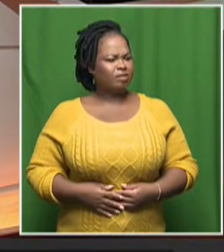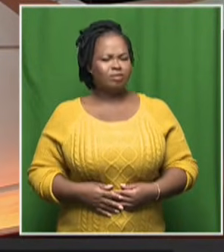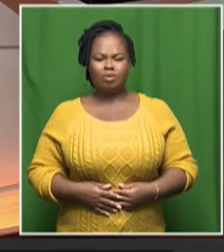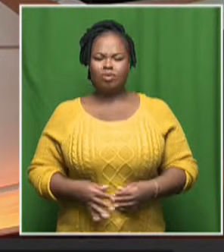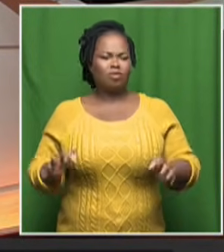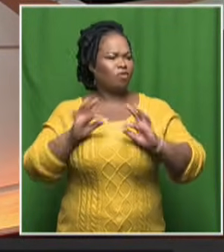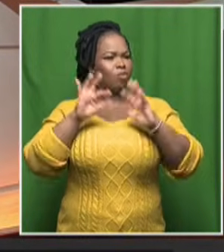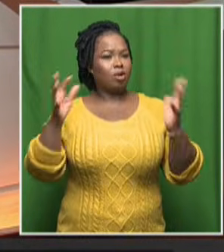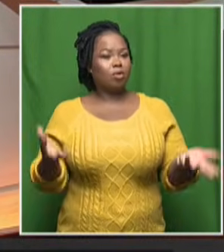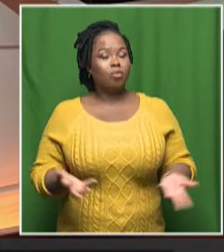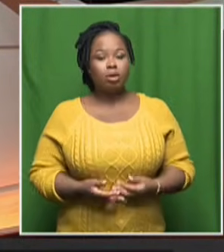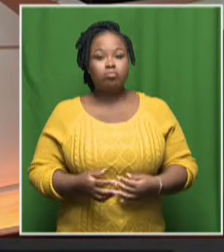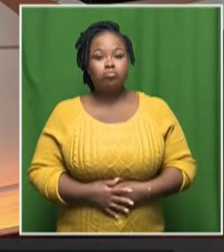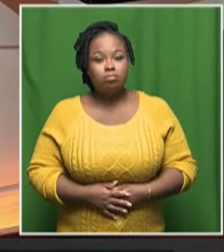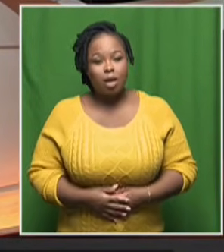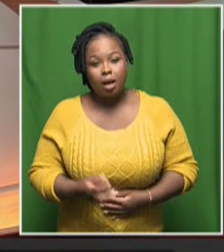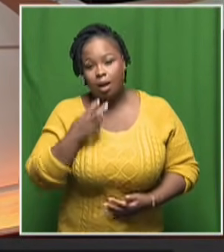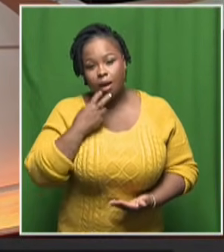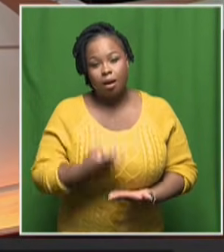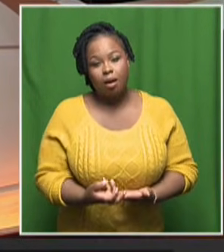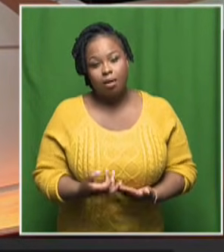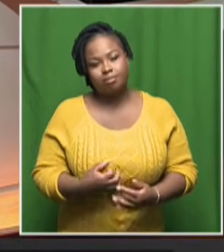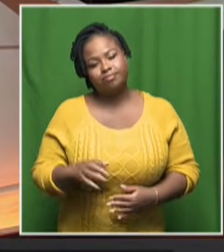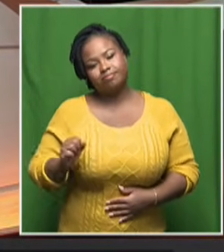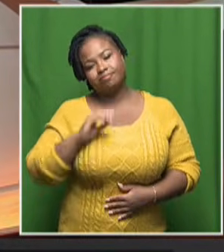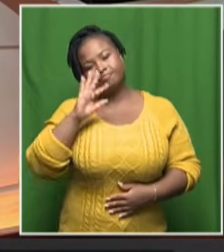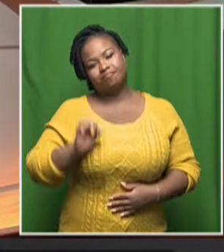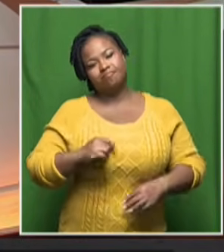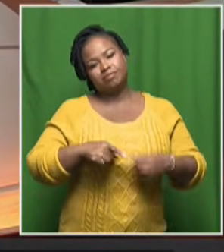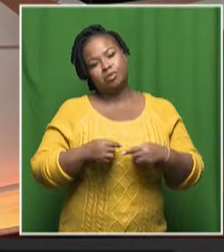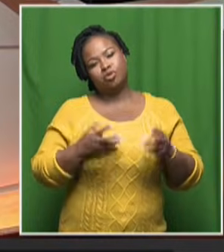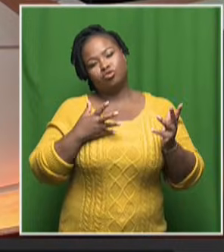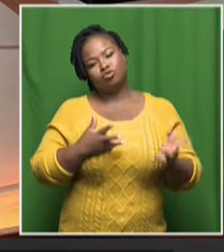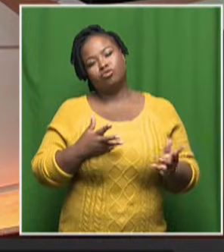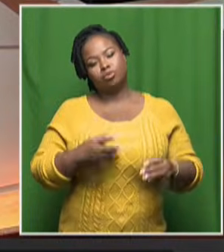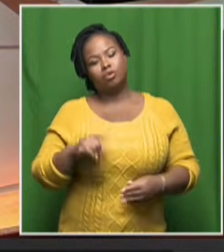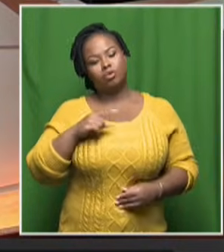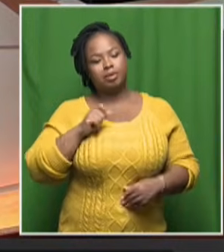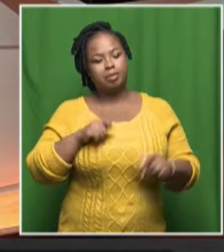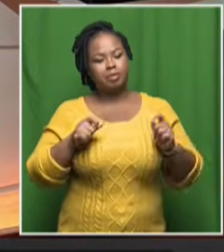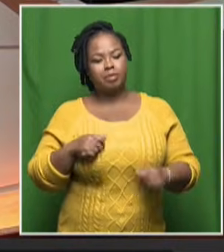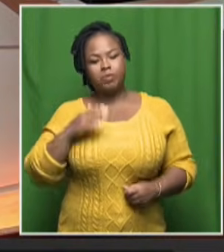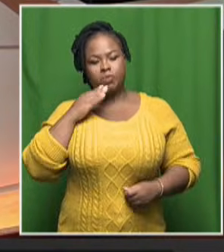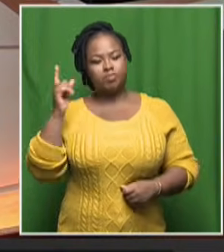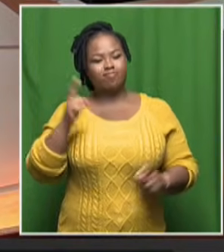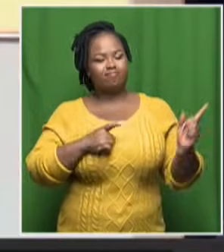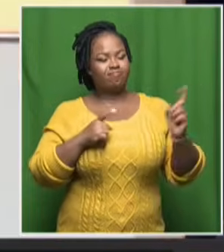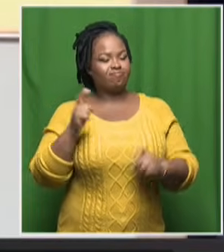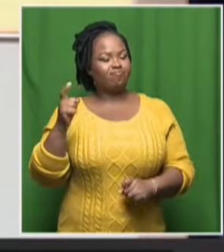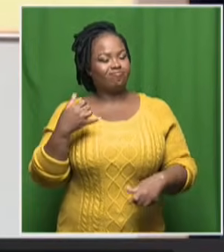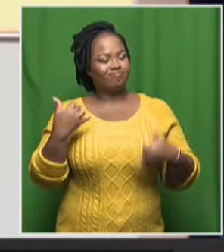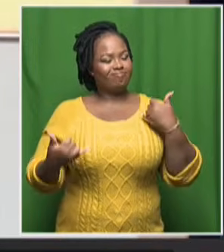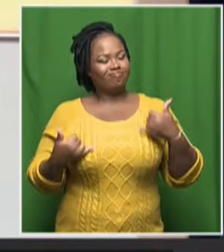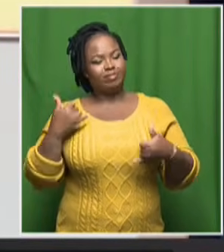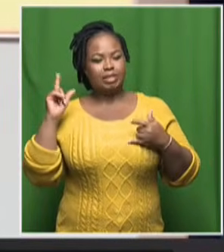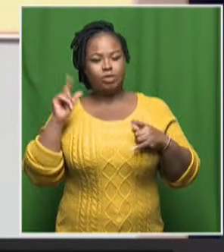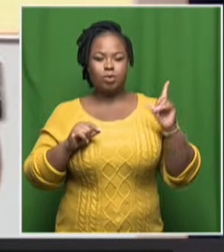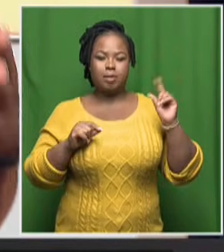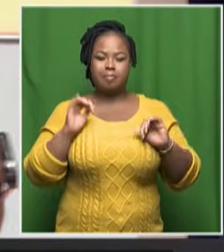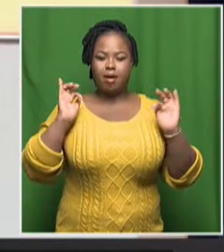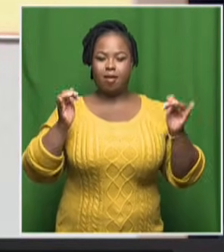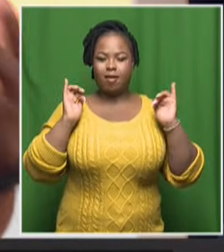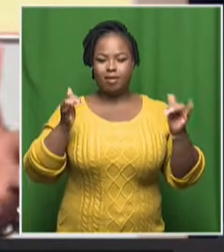everywhere from the world. You're like, this is what South Africa is about. This is what Africa is about. So everyone that comes there, they just have a joy, they just have a party.